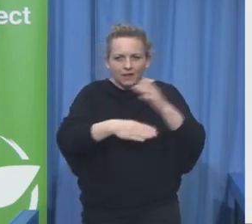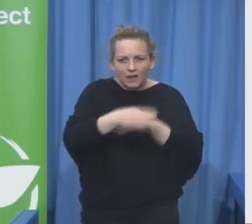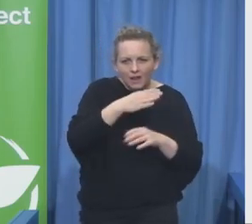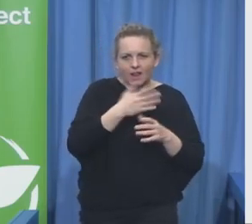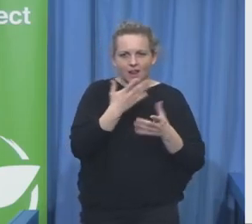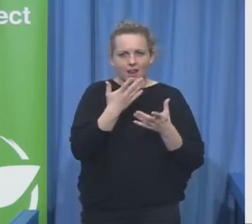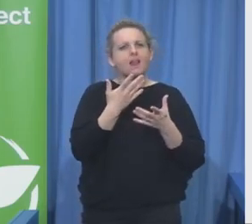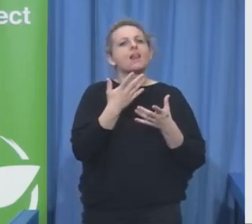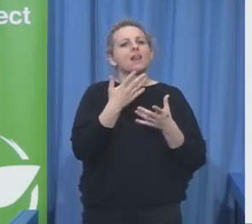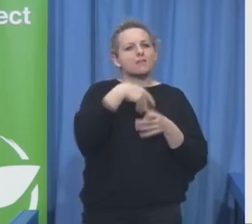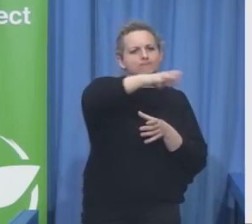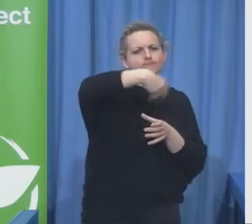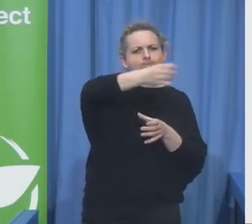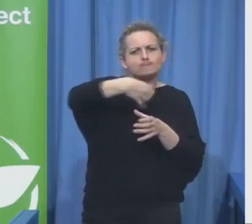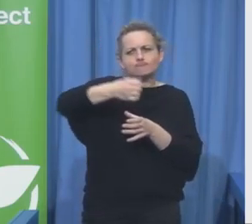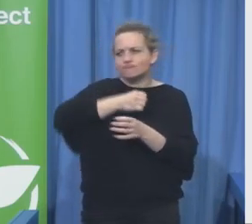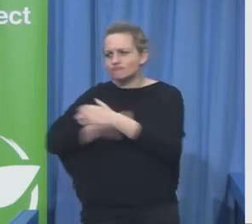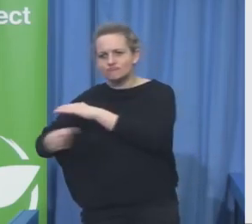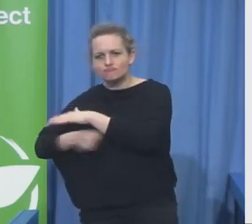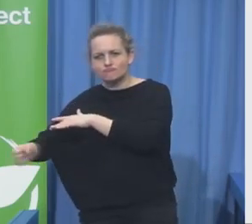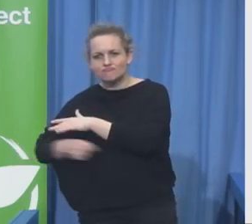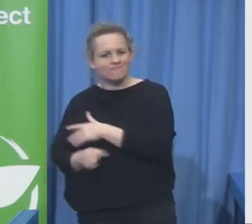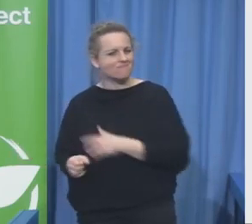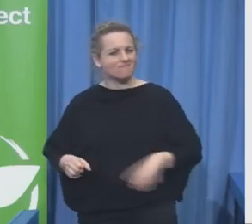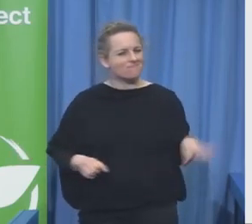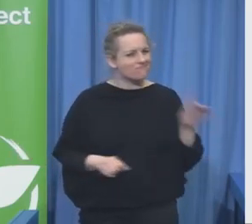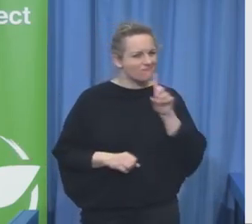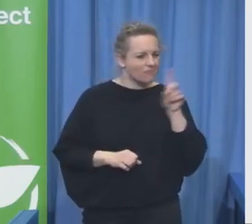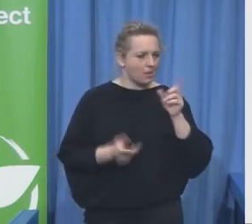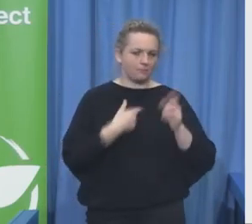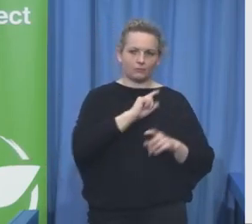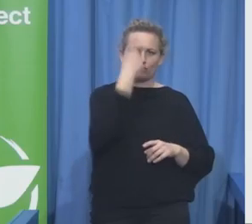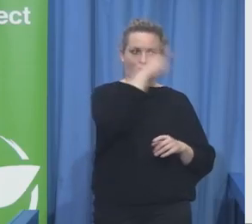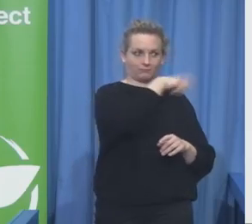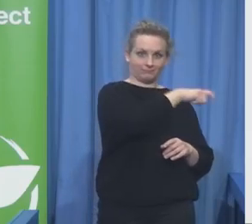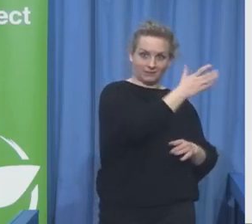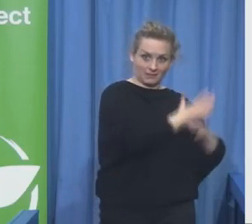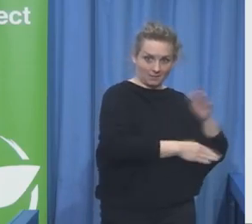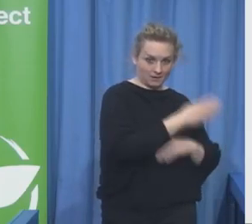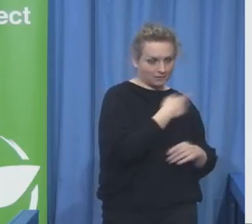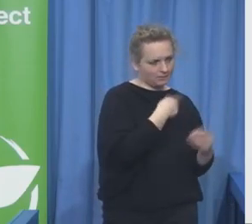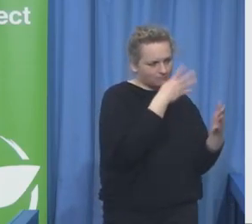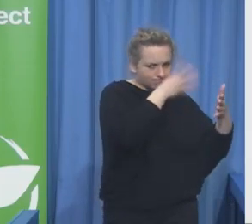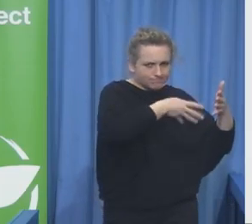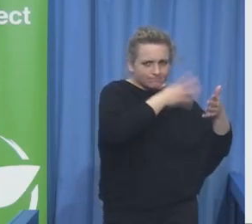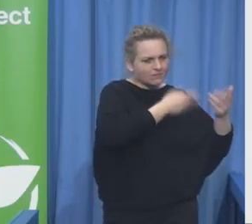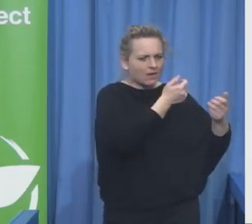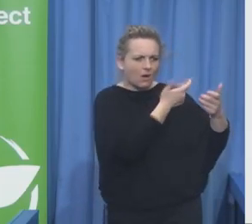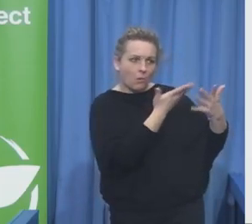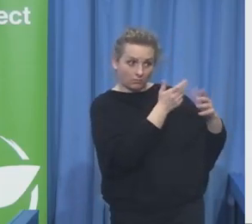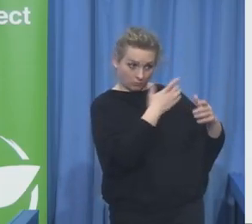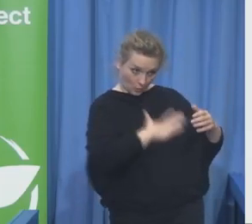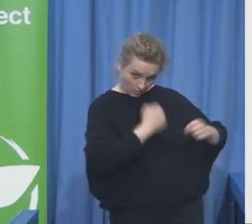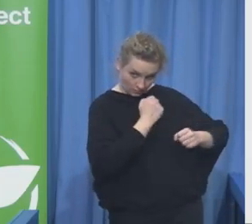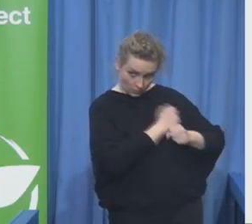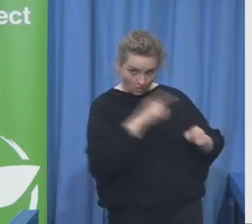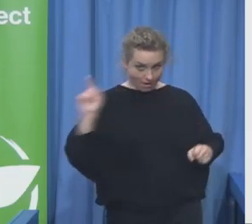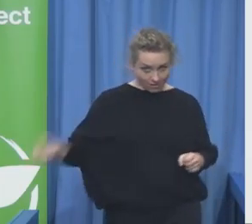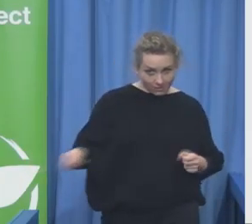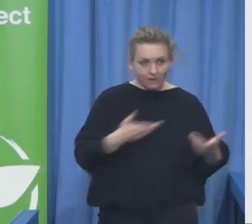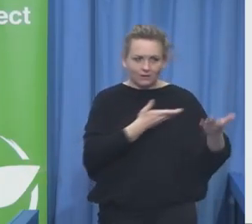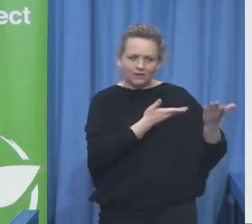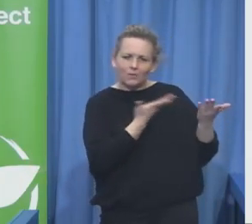one global best practice is the delivery of disability etiquette and awareness training. I have